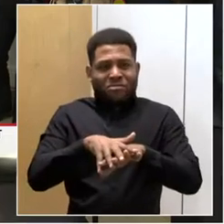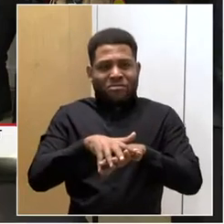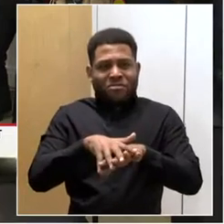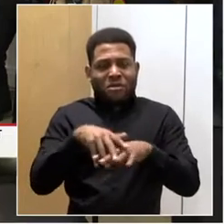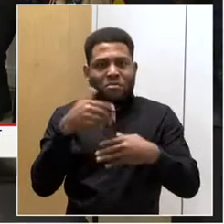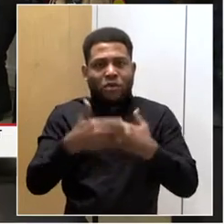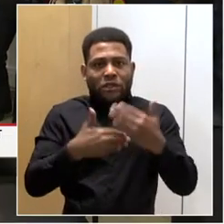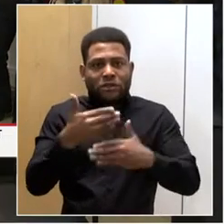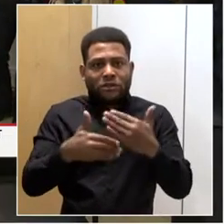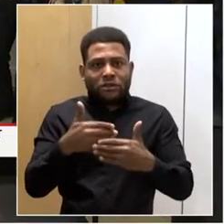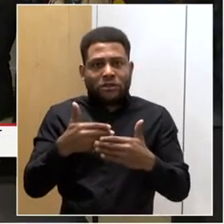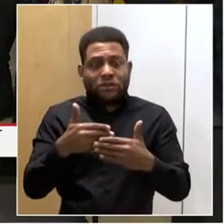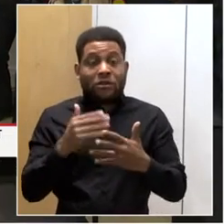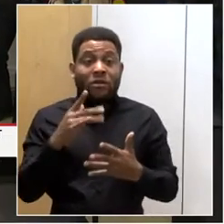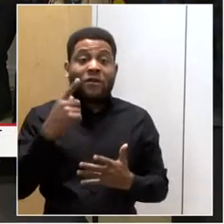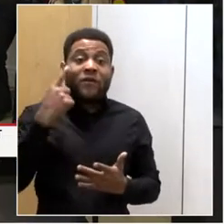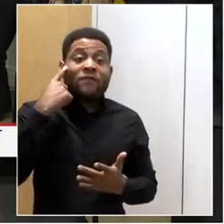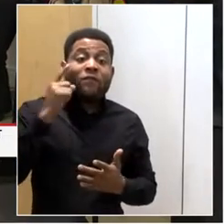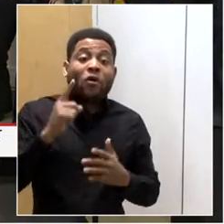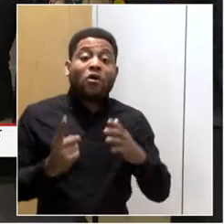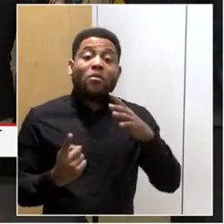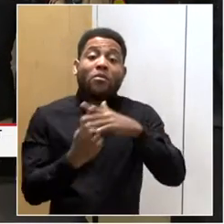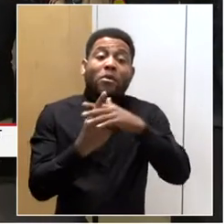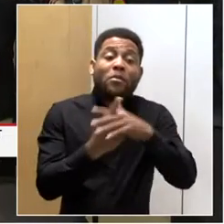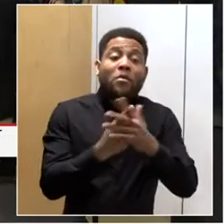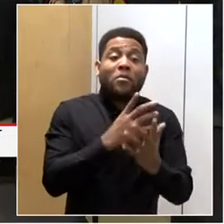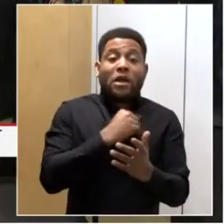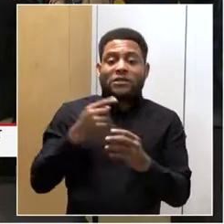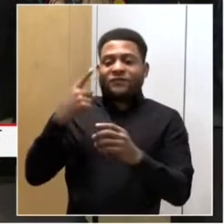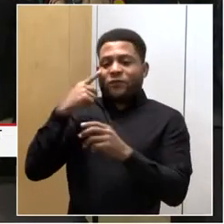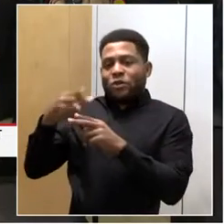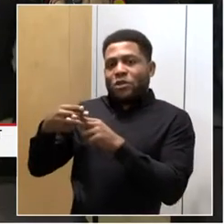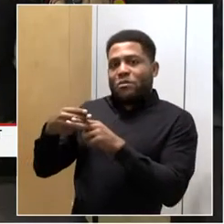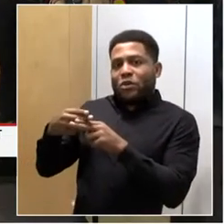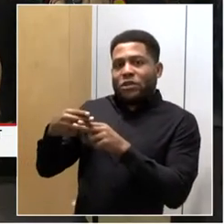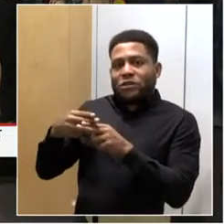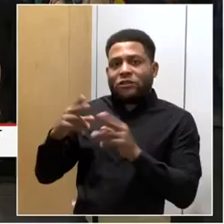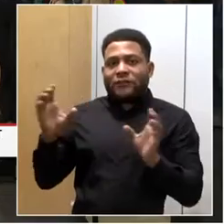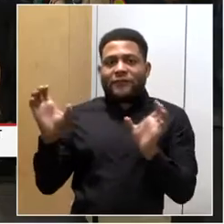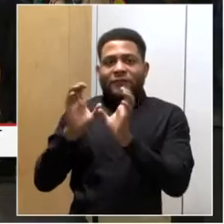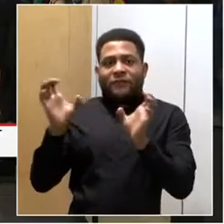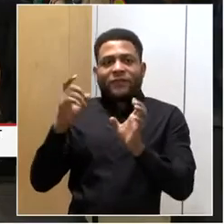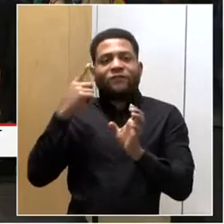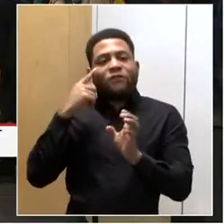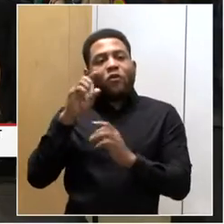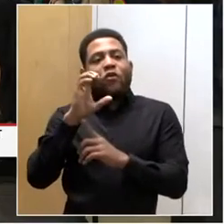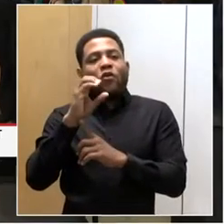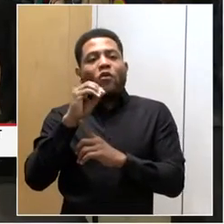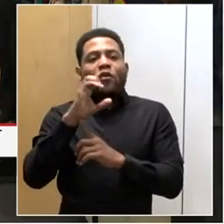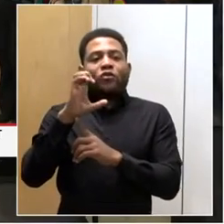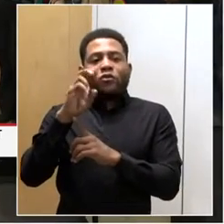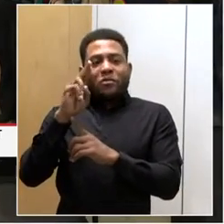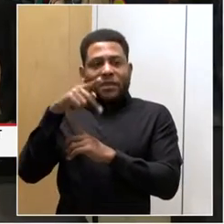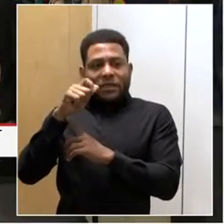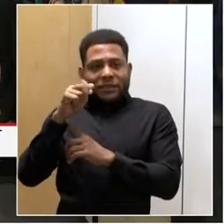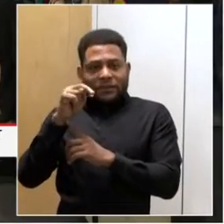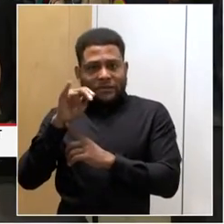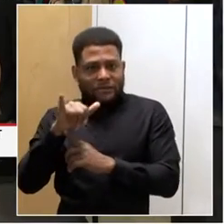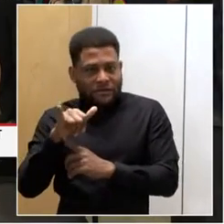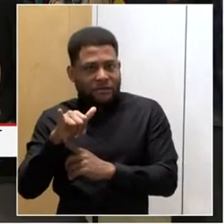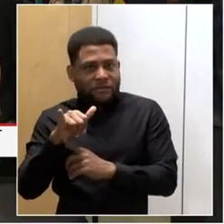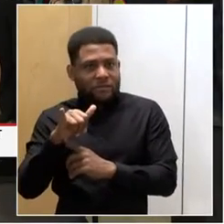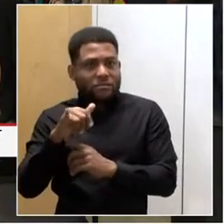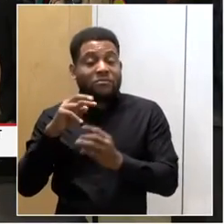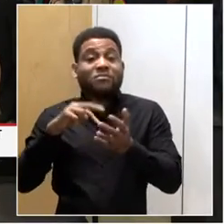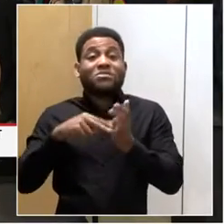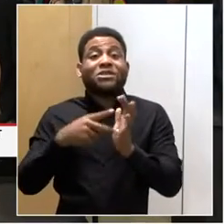of O processes to generate a temporary Certificate of Occupancy, or C of O, that ensures safe compliance for temporary uses